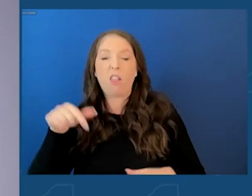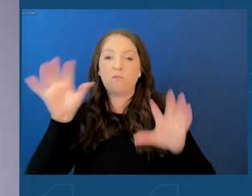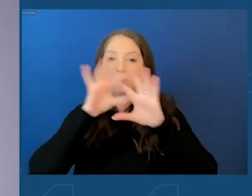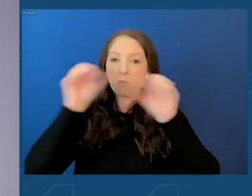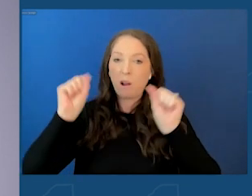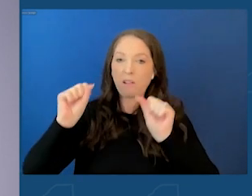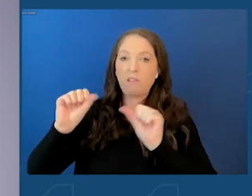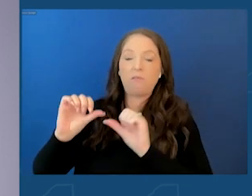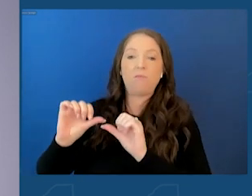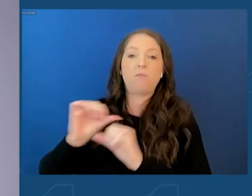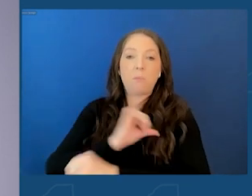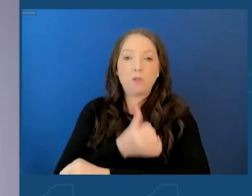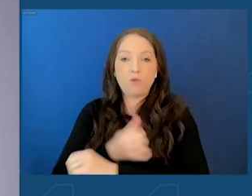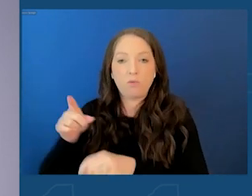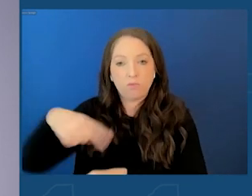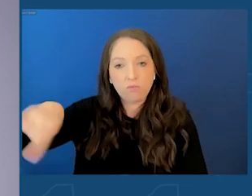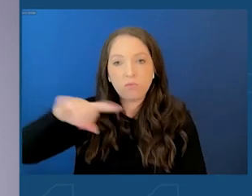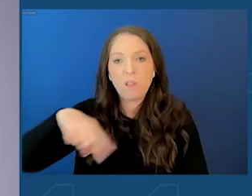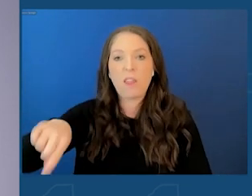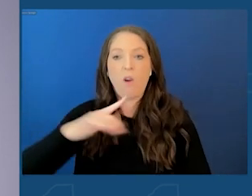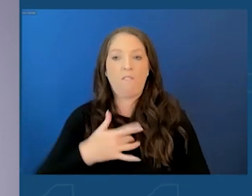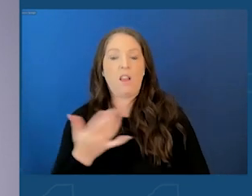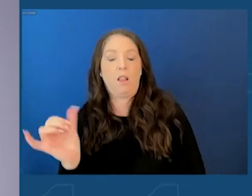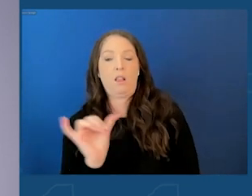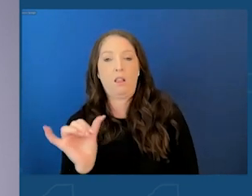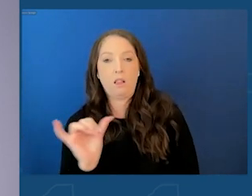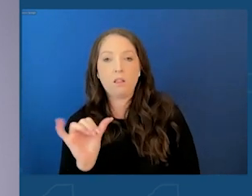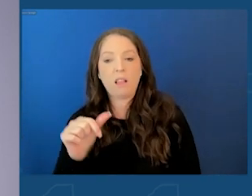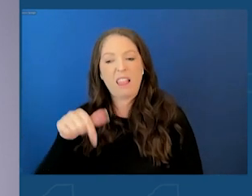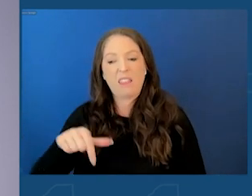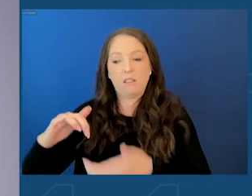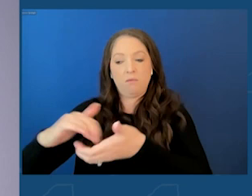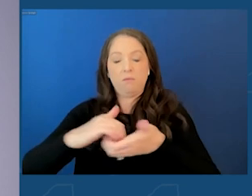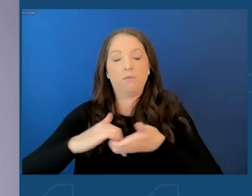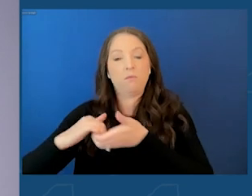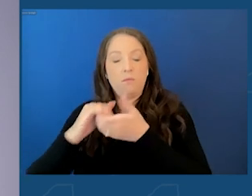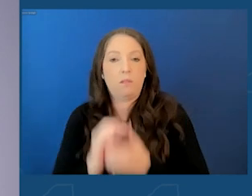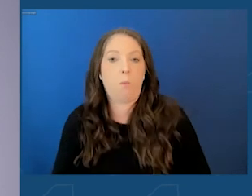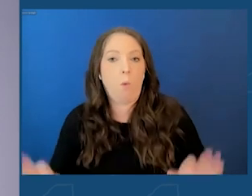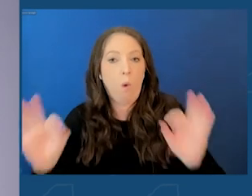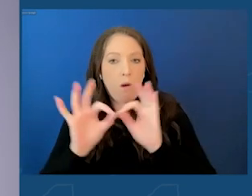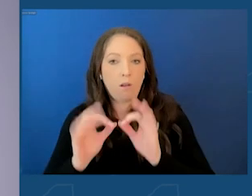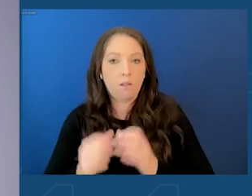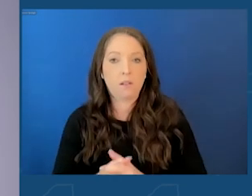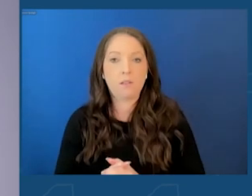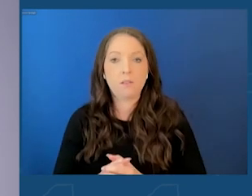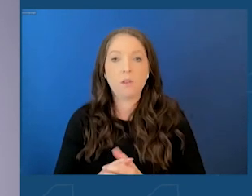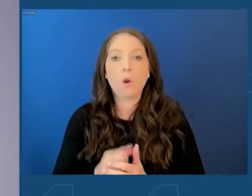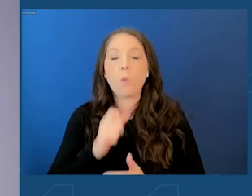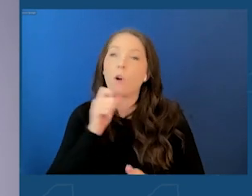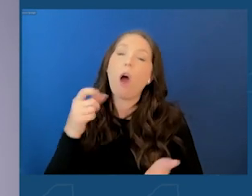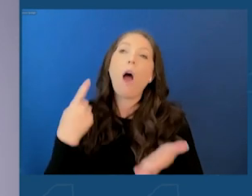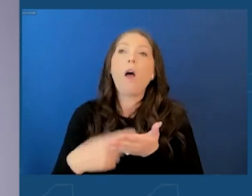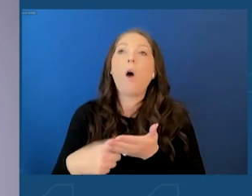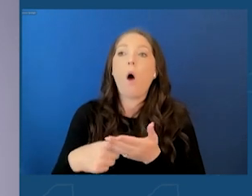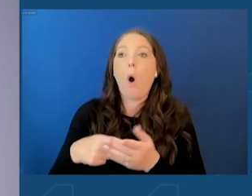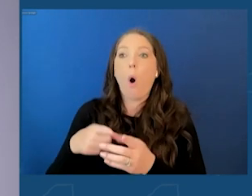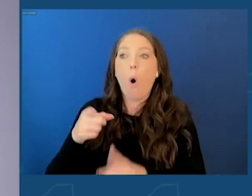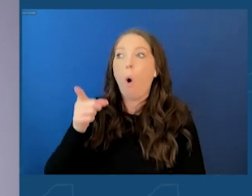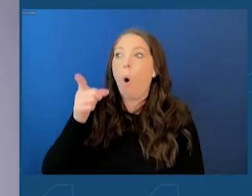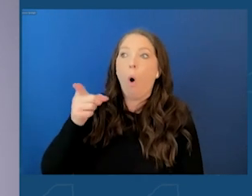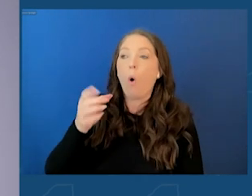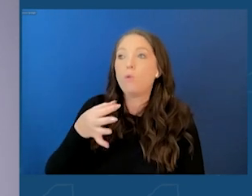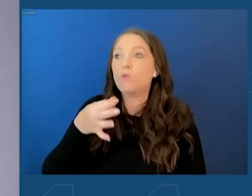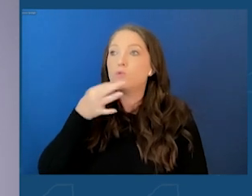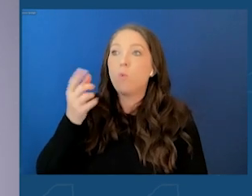this climate alliance is so important. We're not talking about an impending threat. We're talking about something